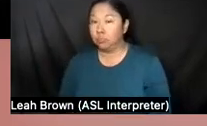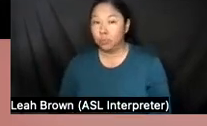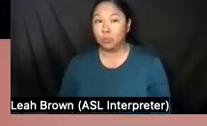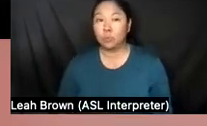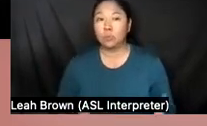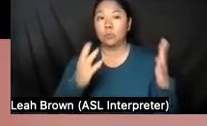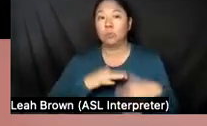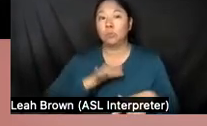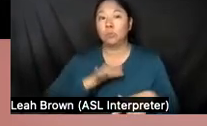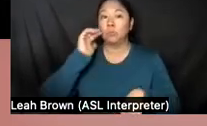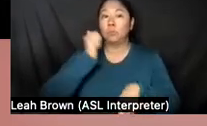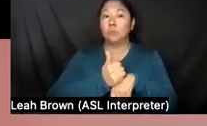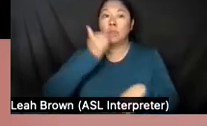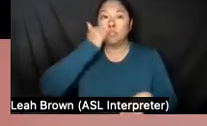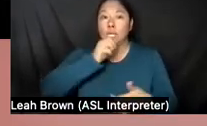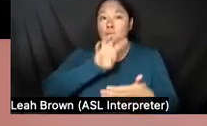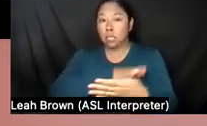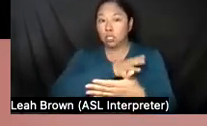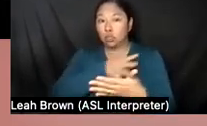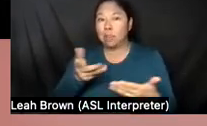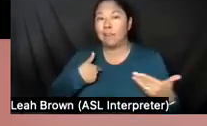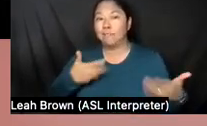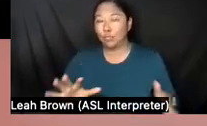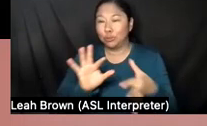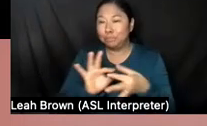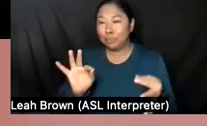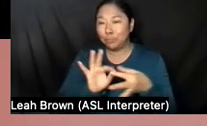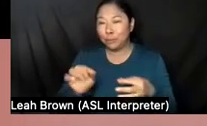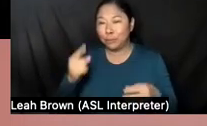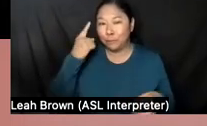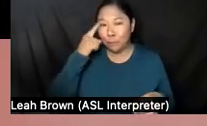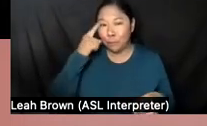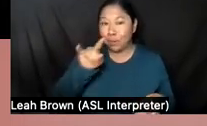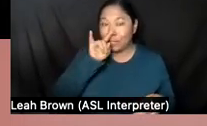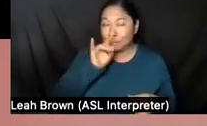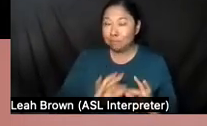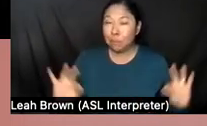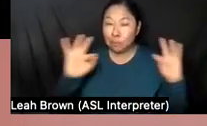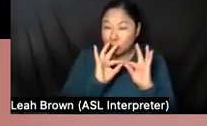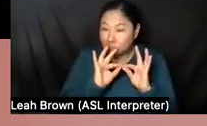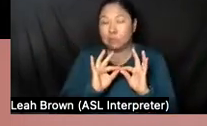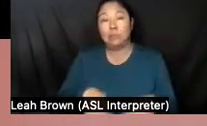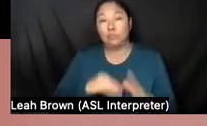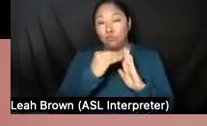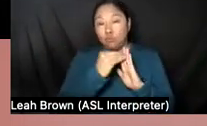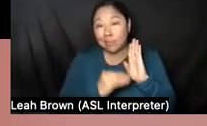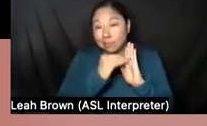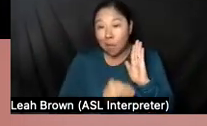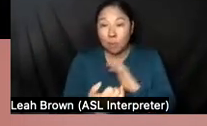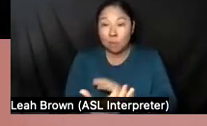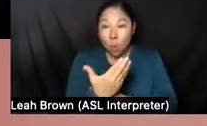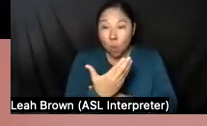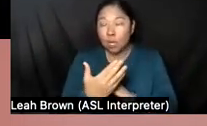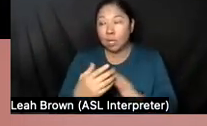Creating a daily schedule, as I mentioned, is really important for our kiddos. Writing it down and reviewing it with them in the mornings, that helps prime them for